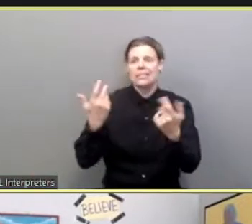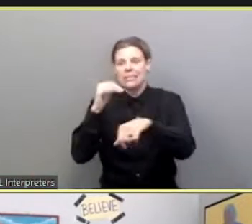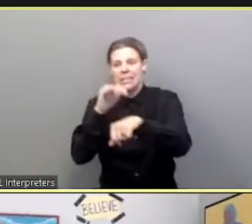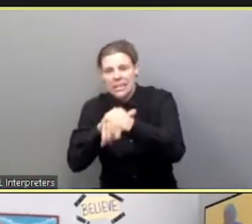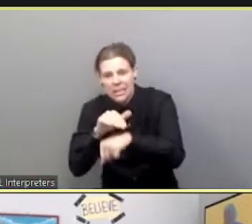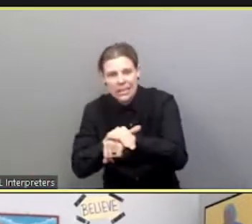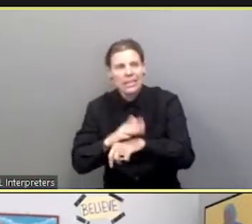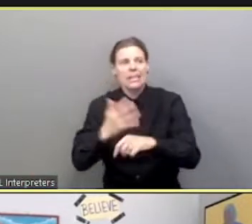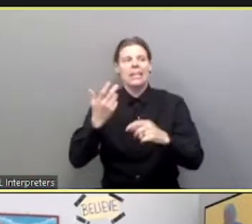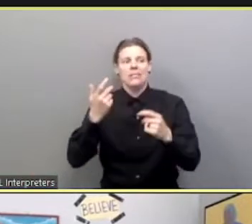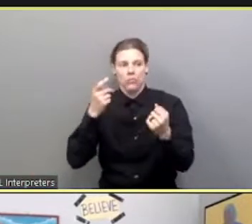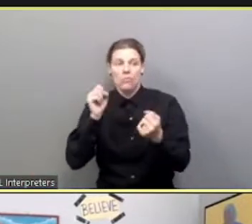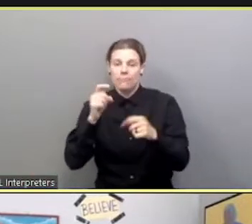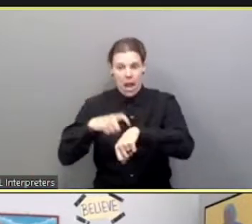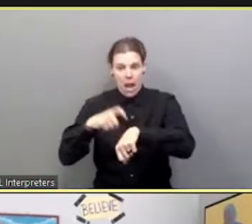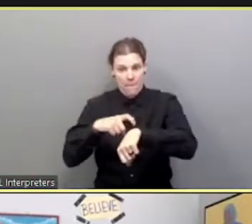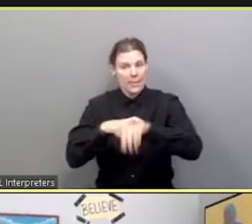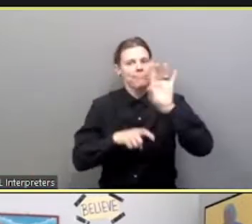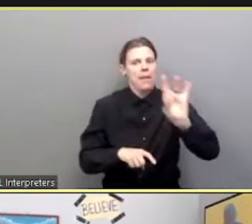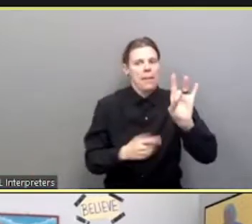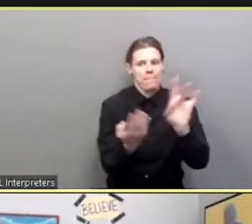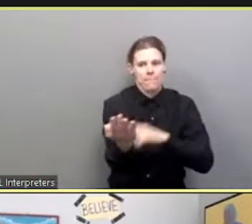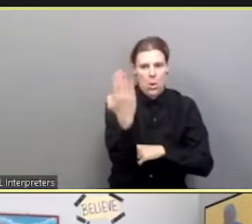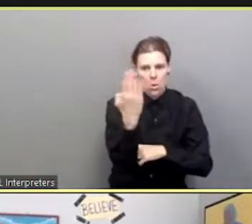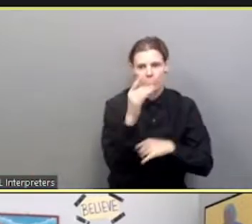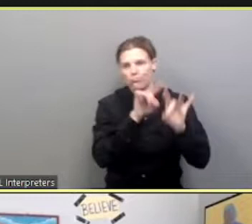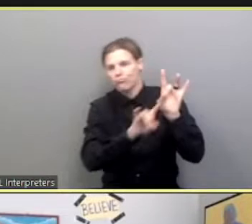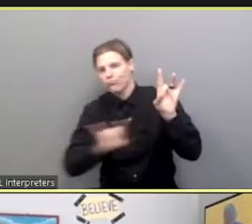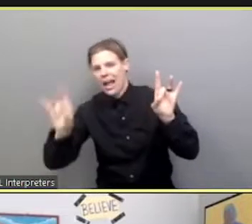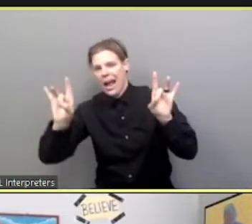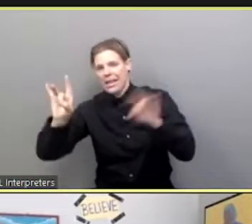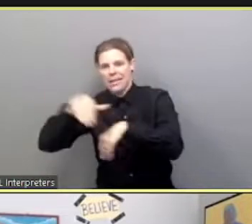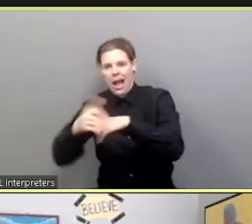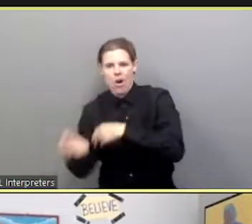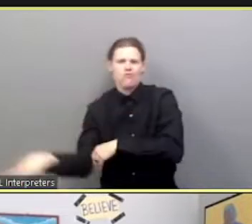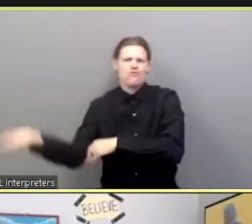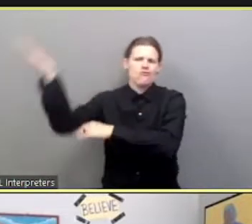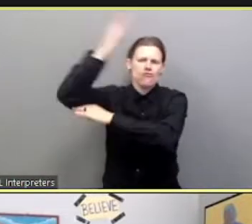our site open, and it's open Monday through Sunday.